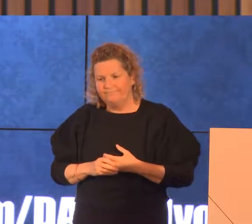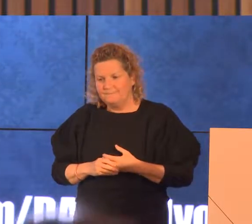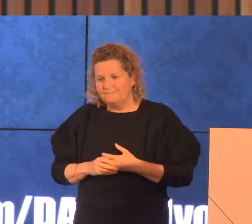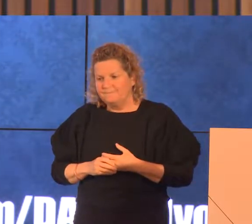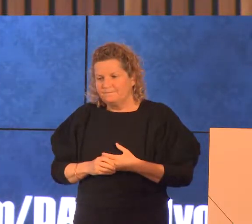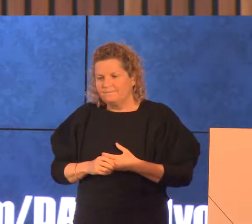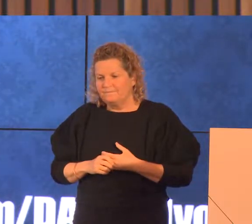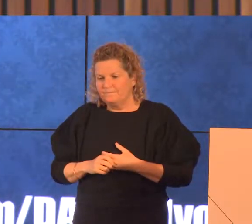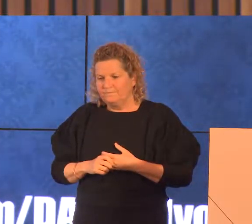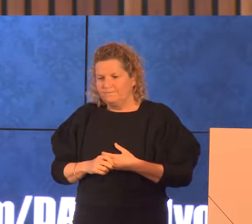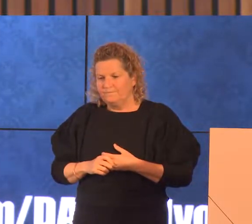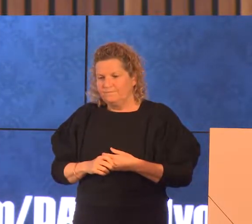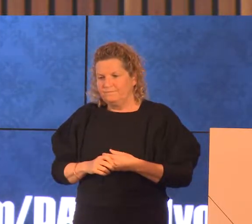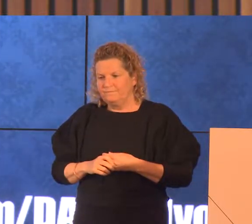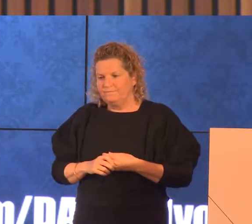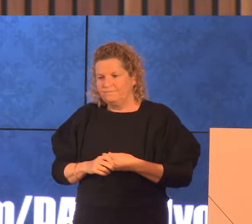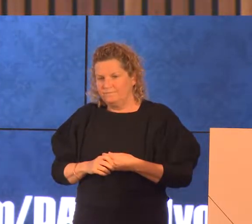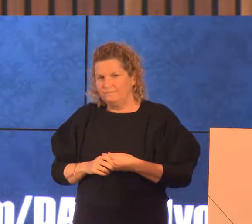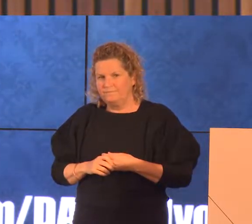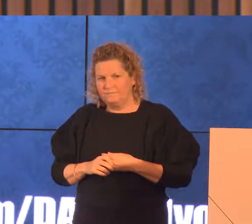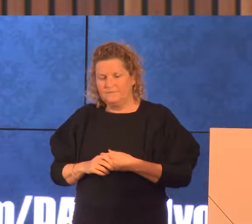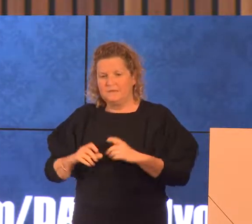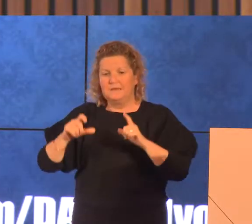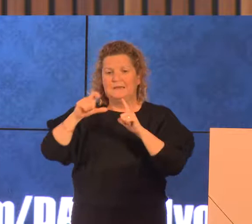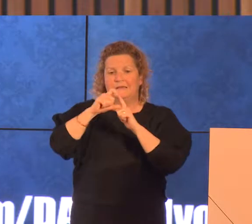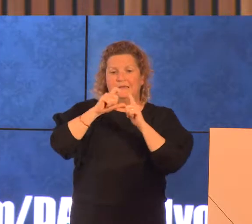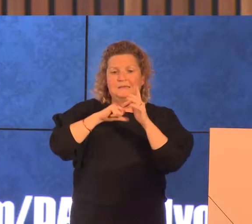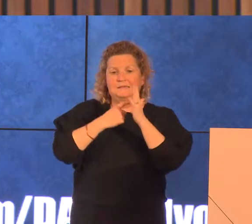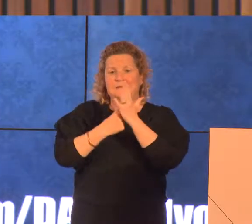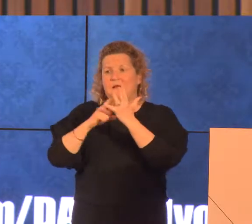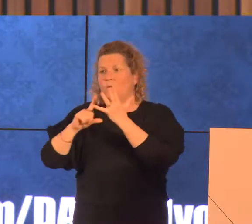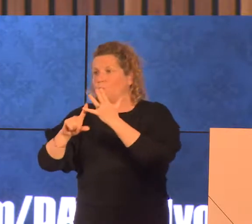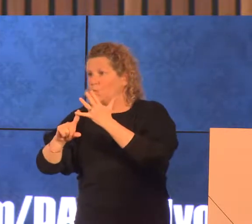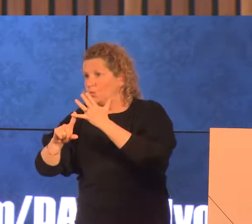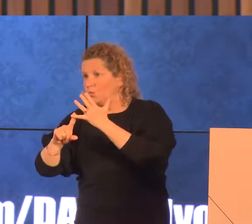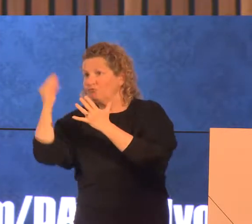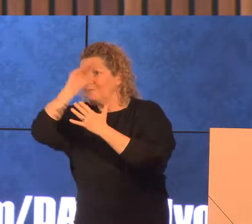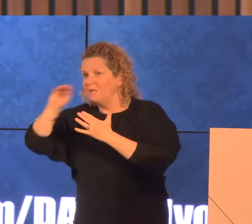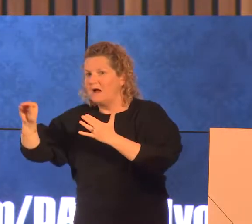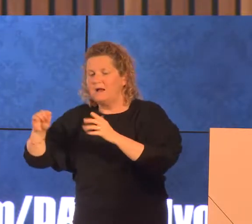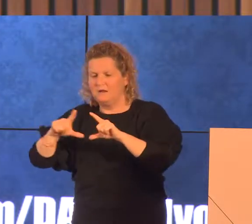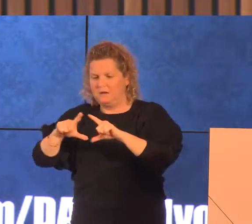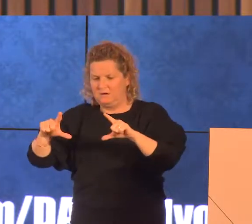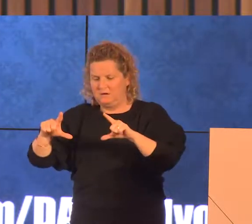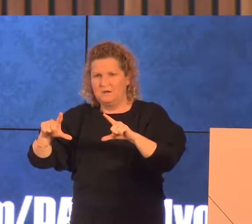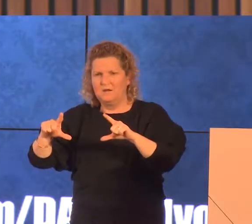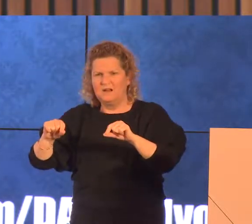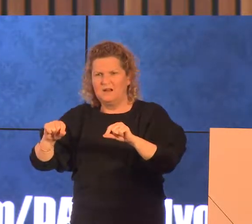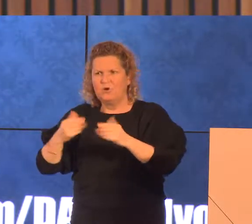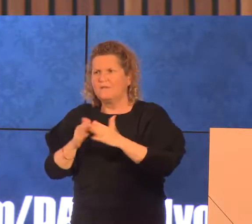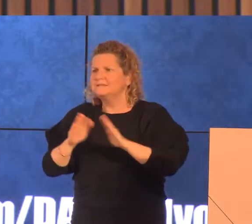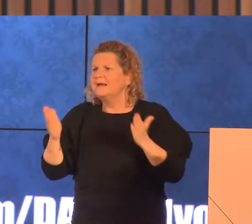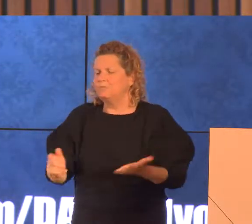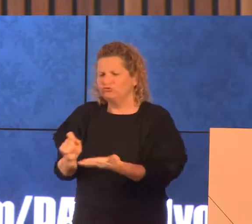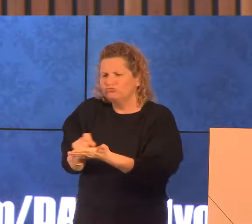your attention to Daru have placed postcards on your tables to collect your thoughts and ideas of